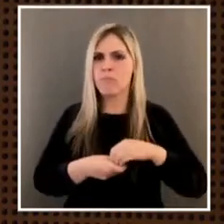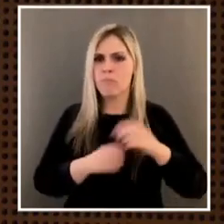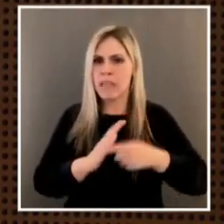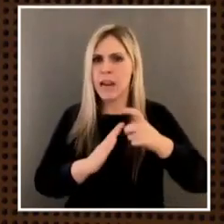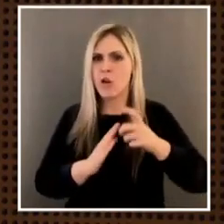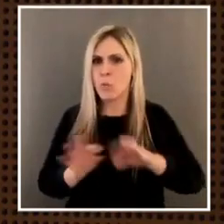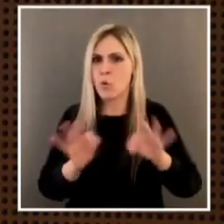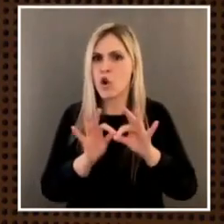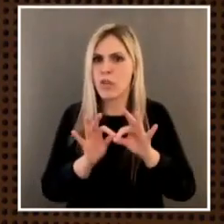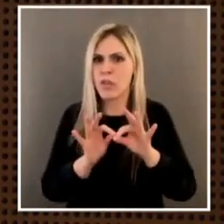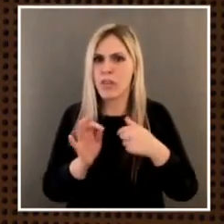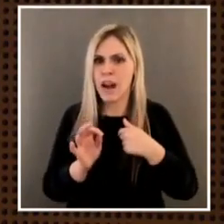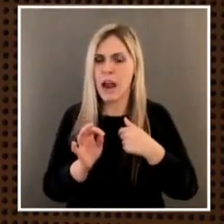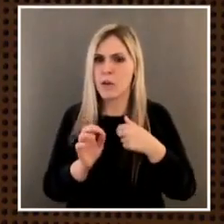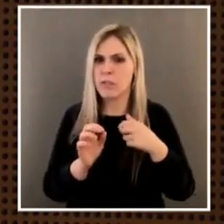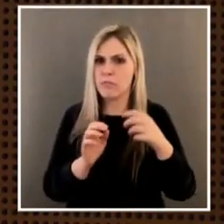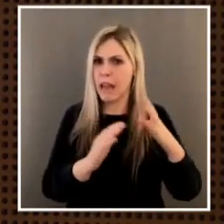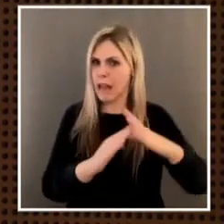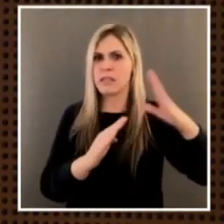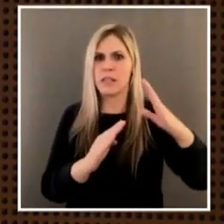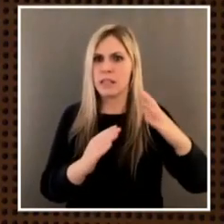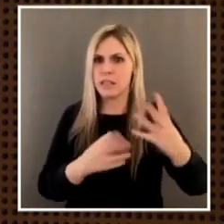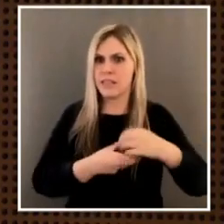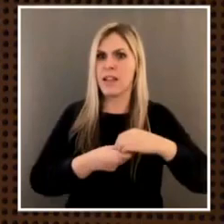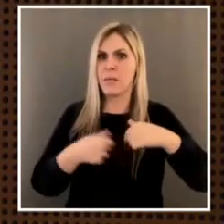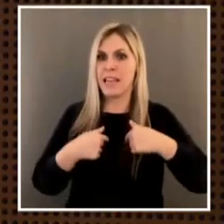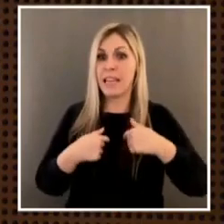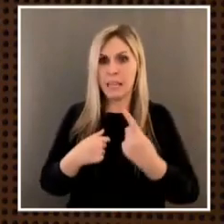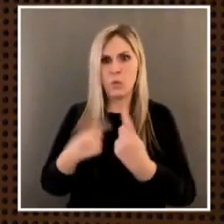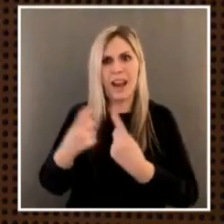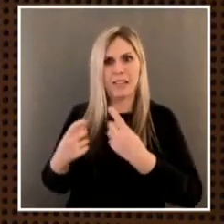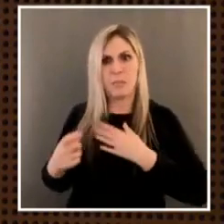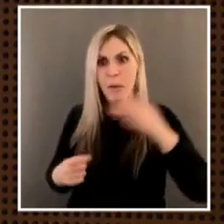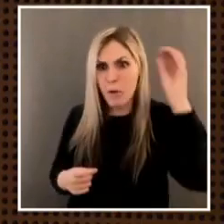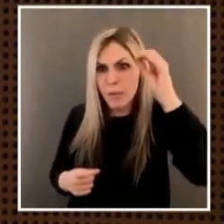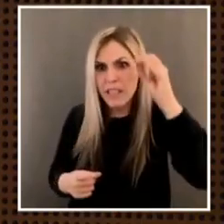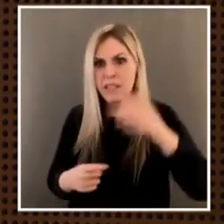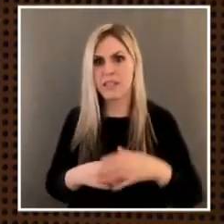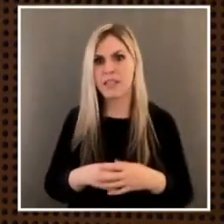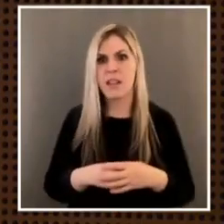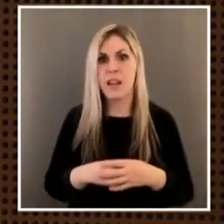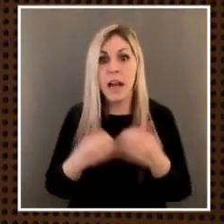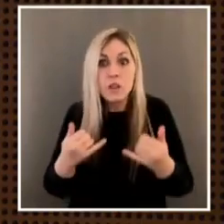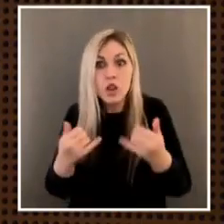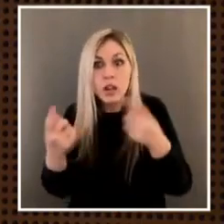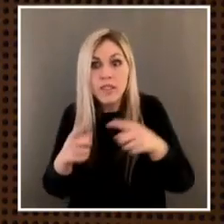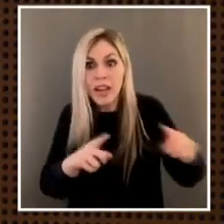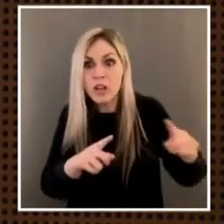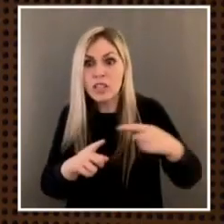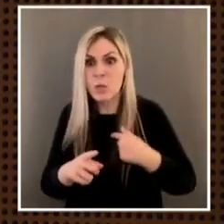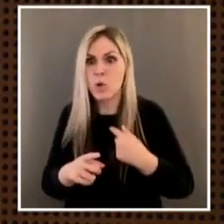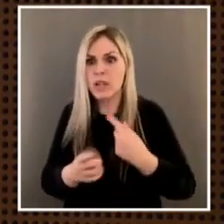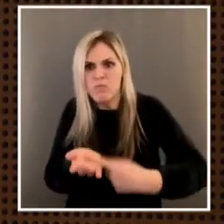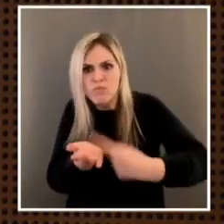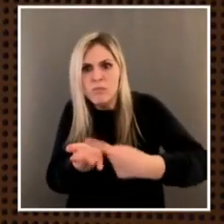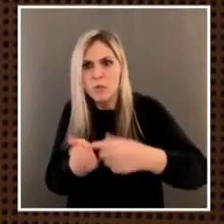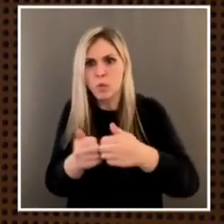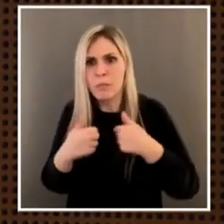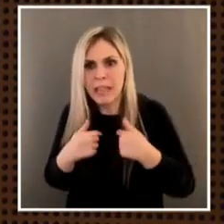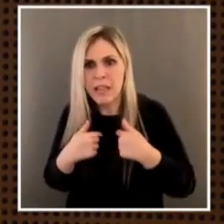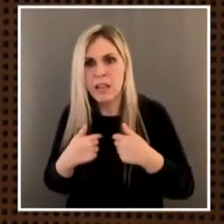me. He would ask me my opinions and debate current affairs at dinner. He didn't go easy on